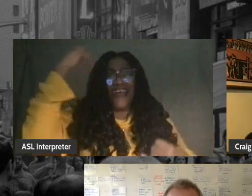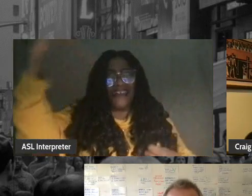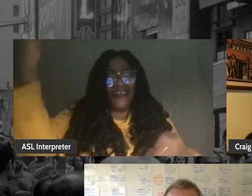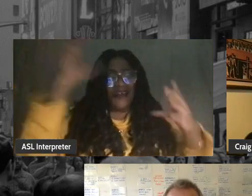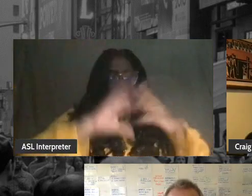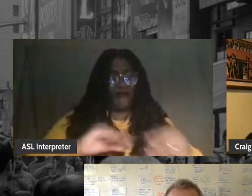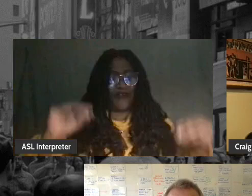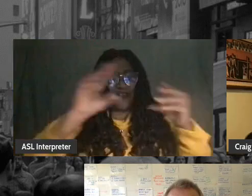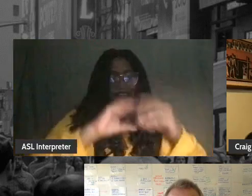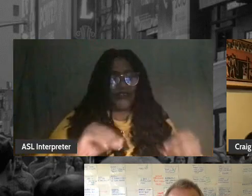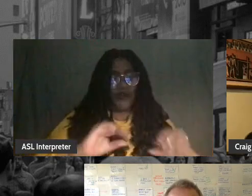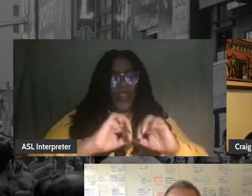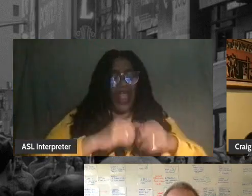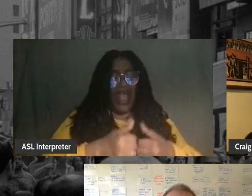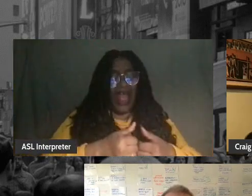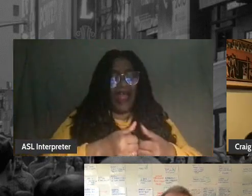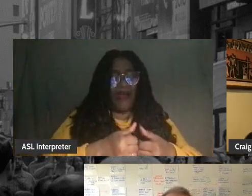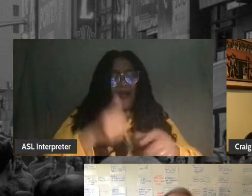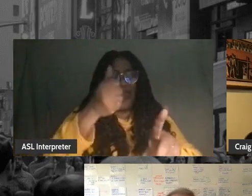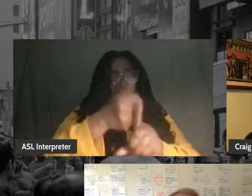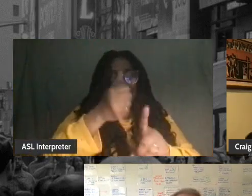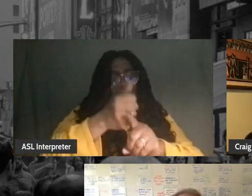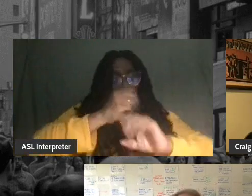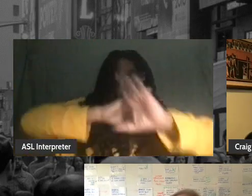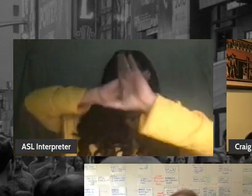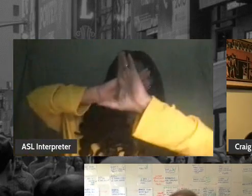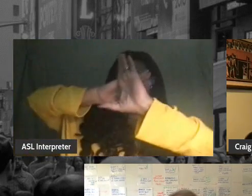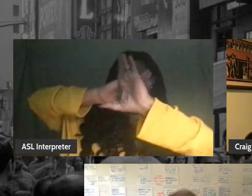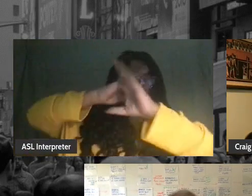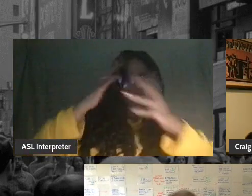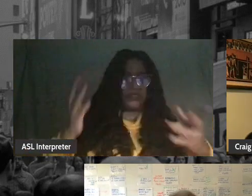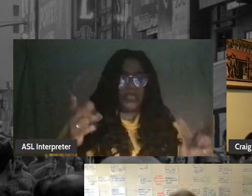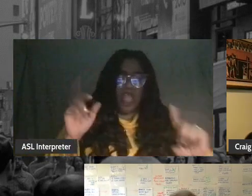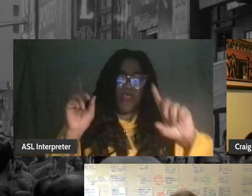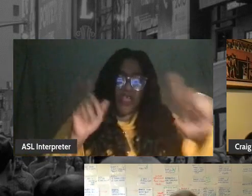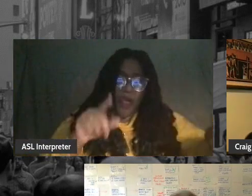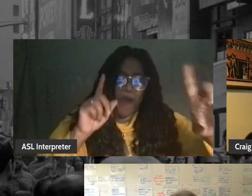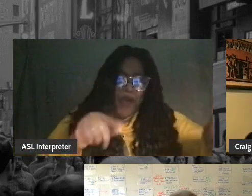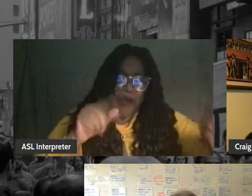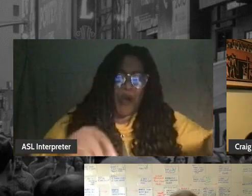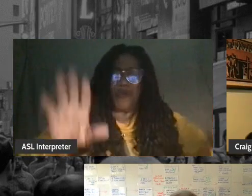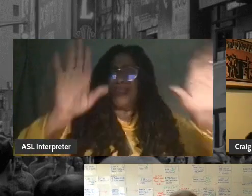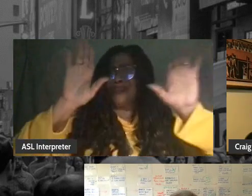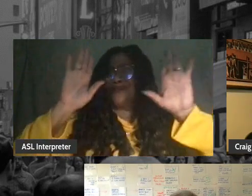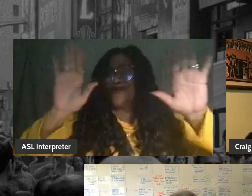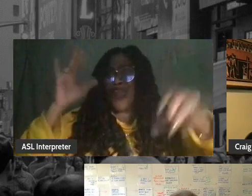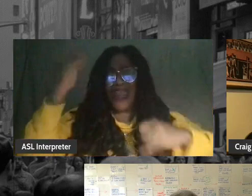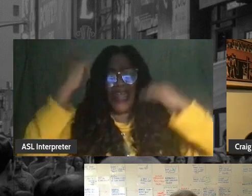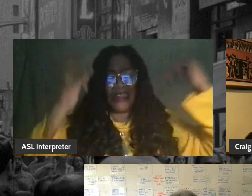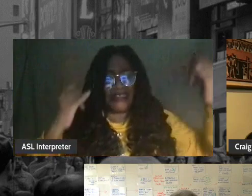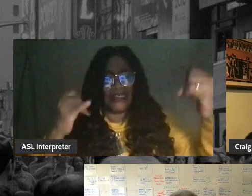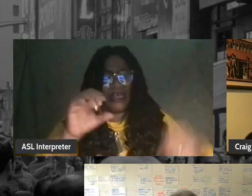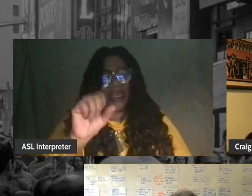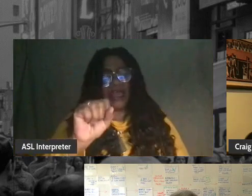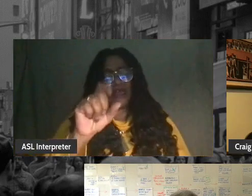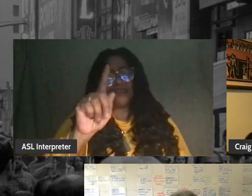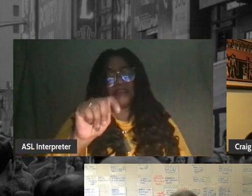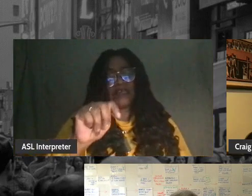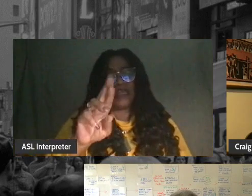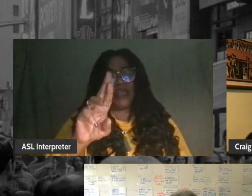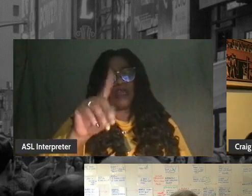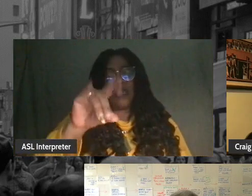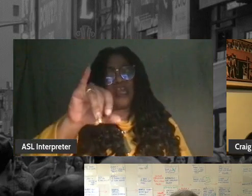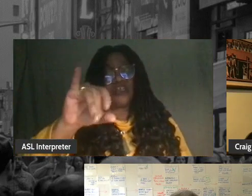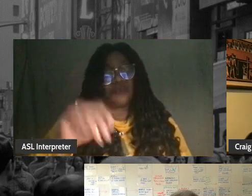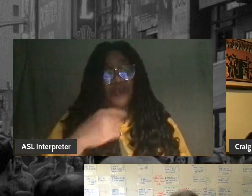how do they protect themselves that they go in, they've got this great idea, the studio says, look, thanks, but no thanks, and then all